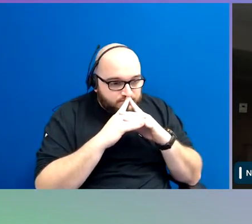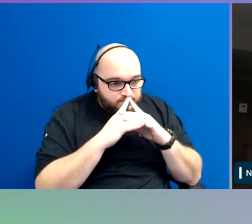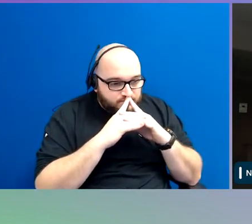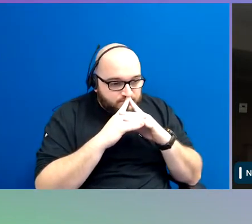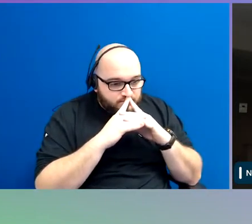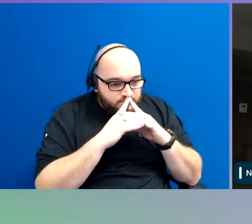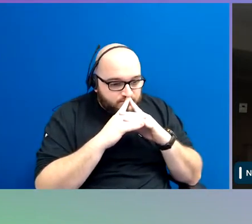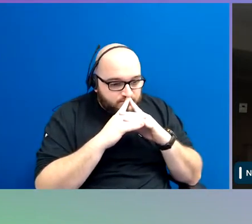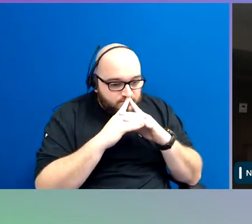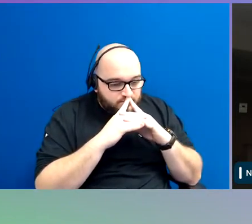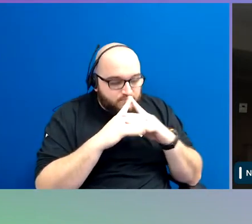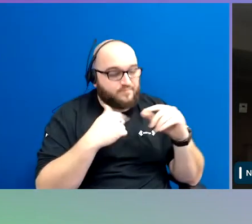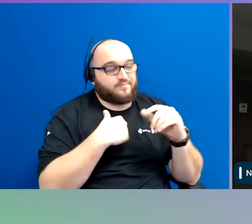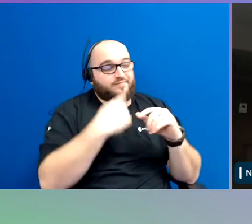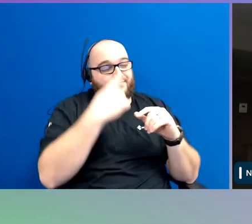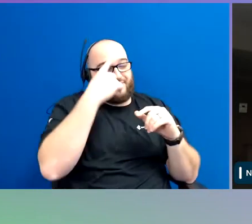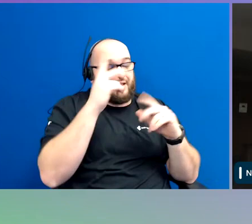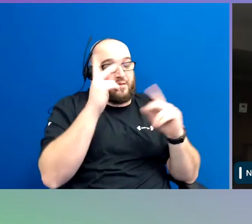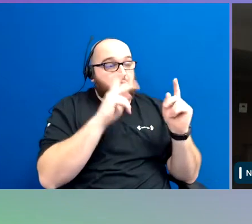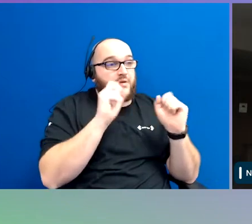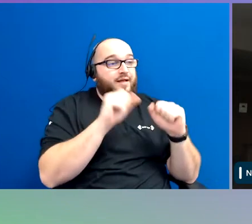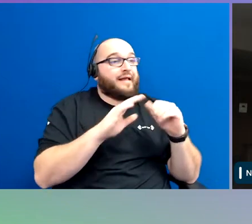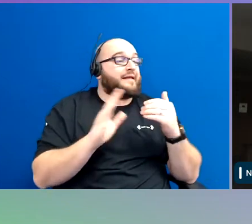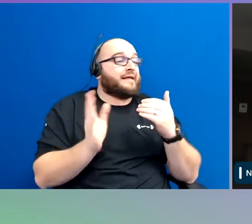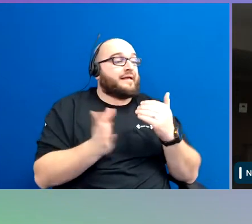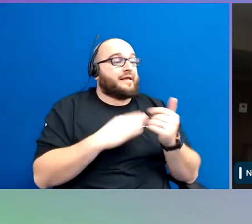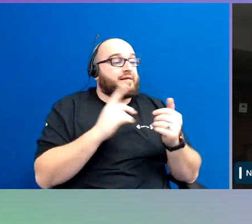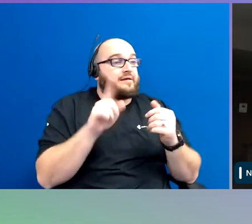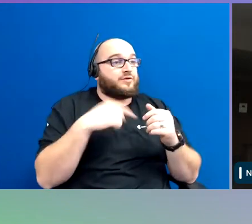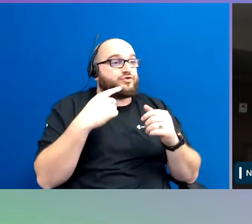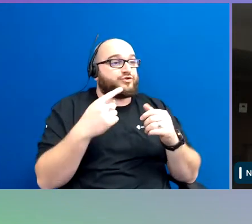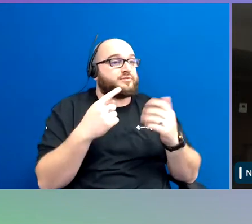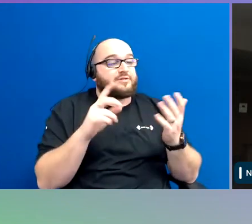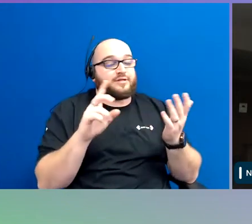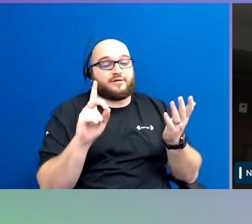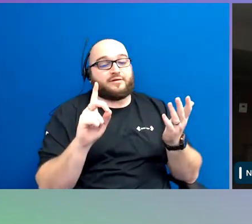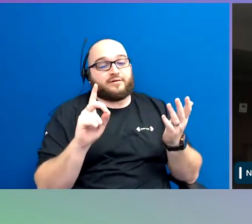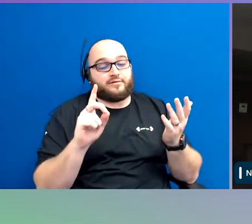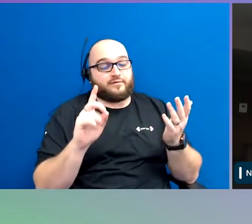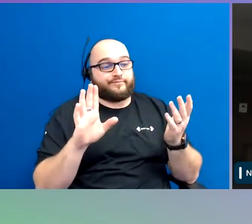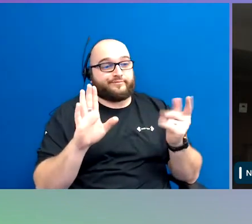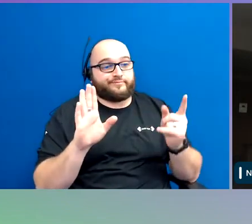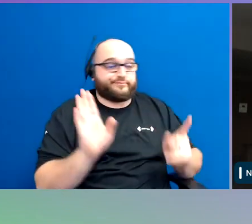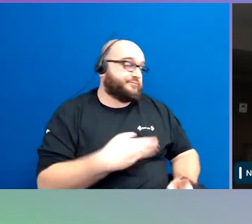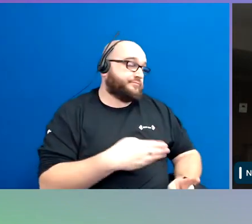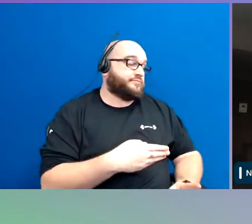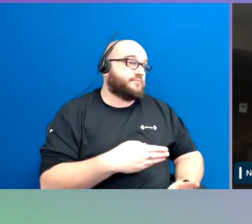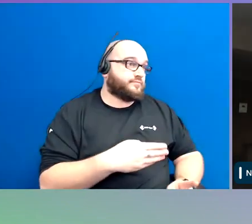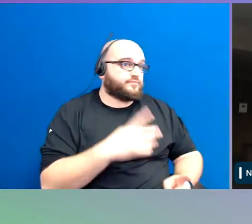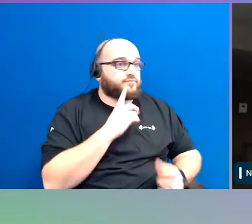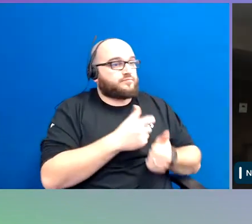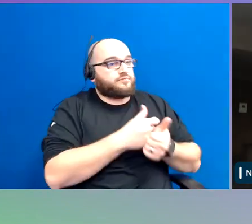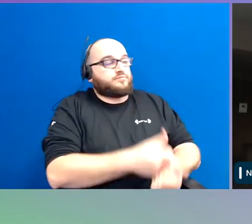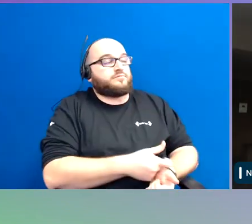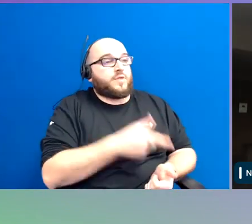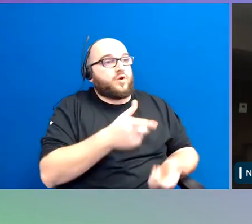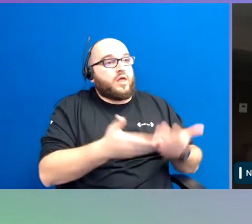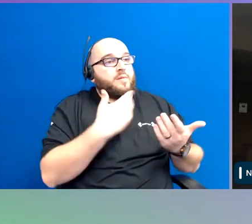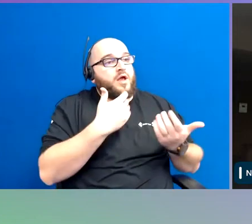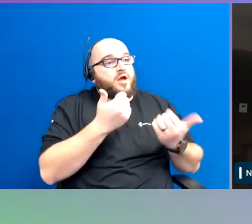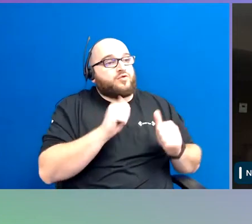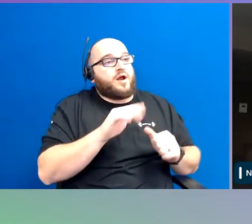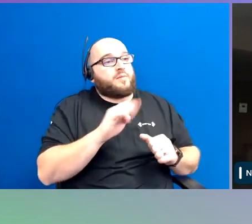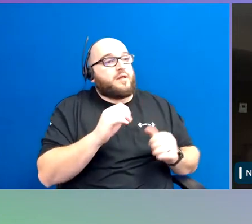people can easily default to accessibility as a compliance requirement. So they might try to set a goal purely around compliance